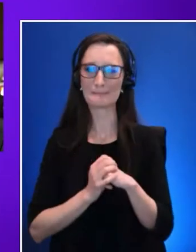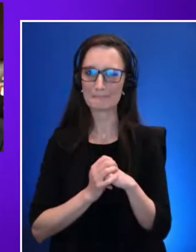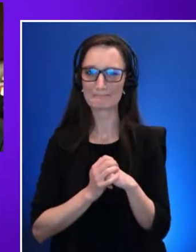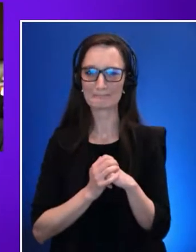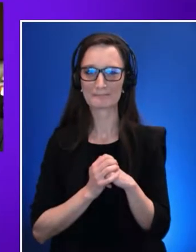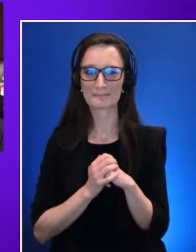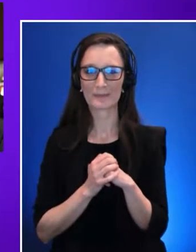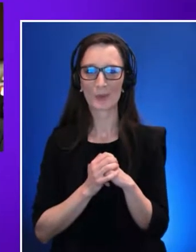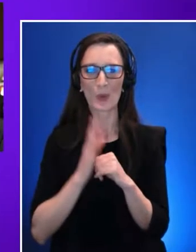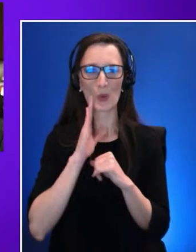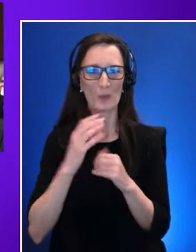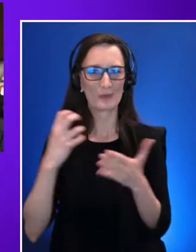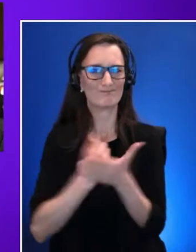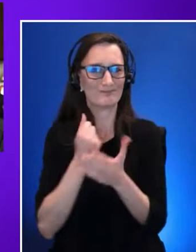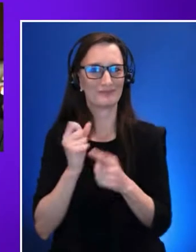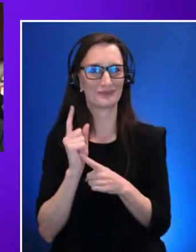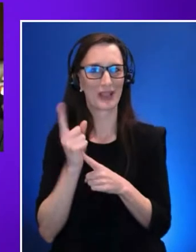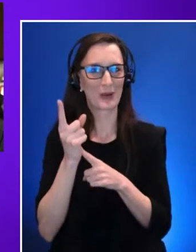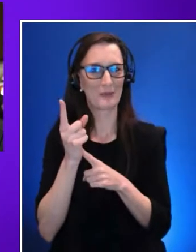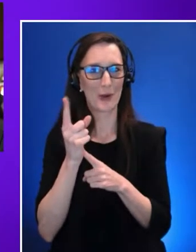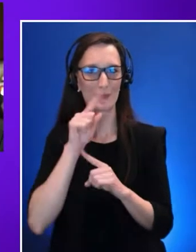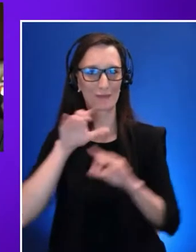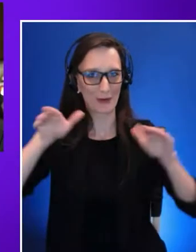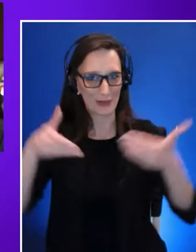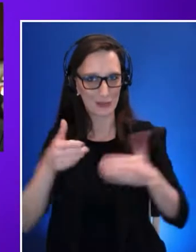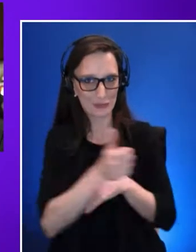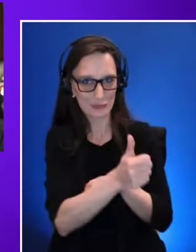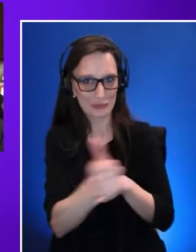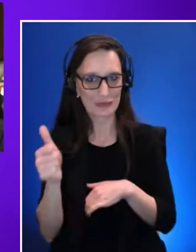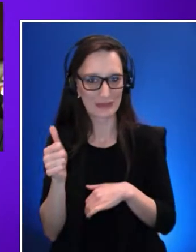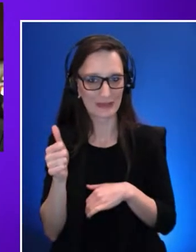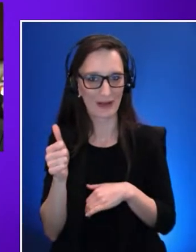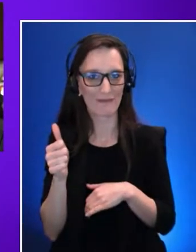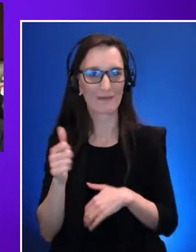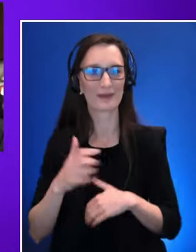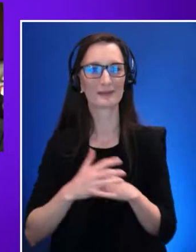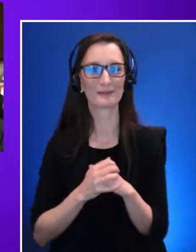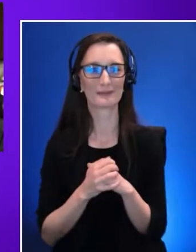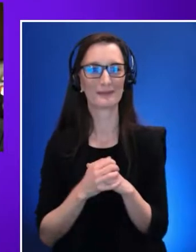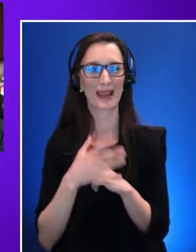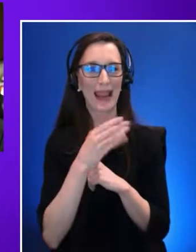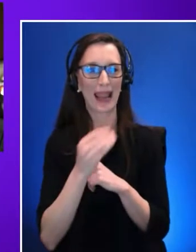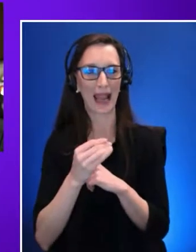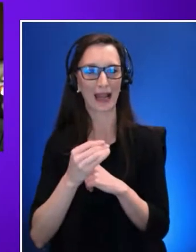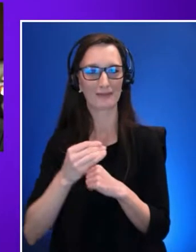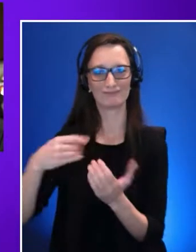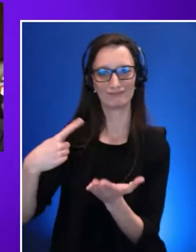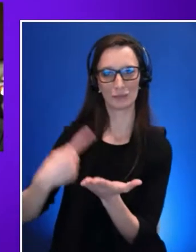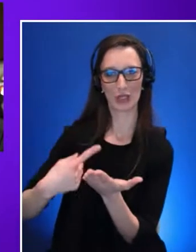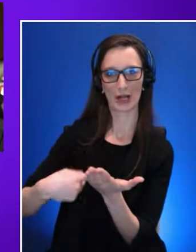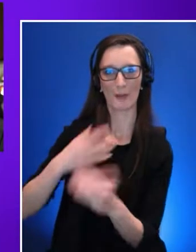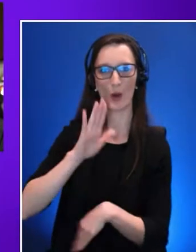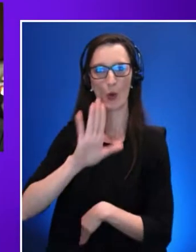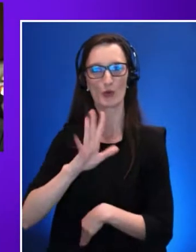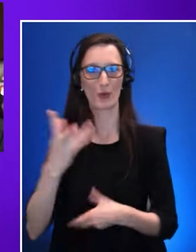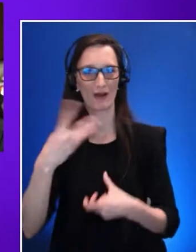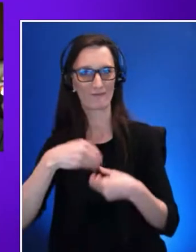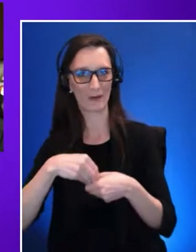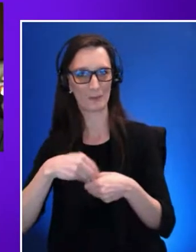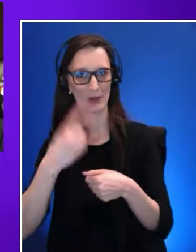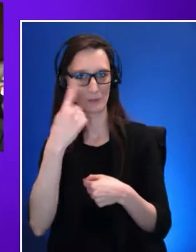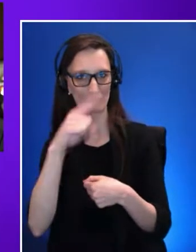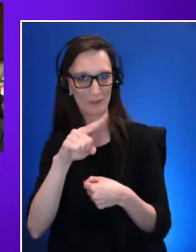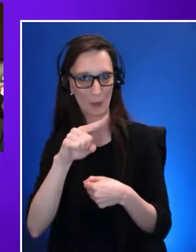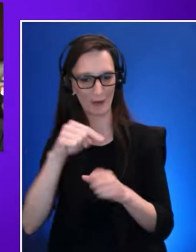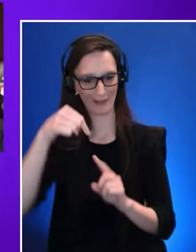take a moment to introduce yourselves and talk about your involvement in this